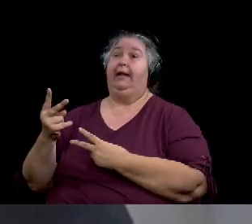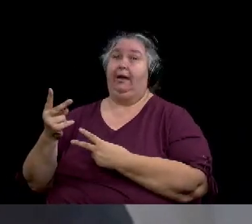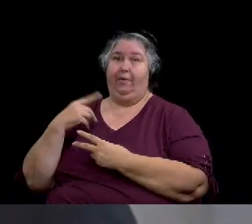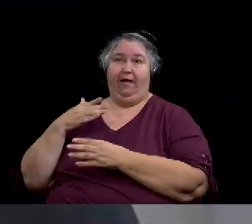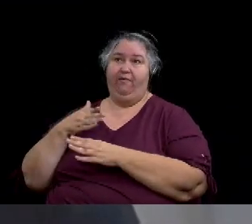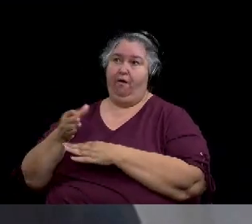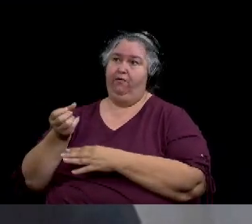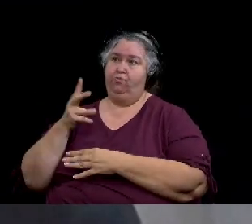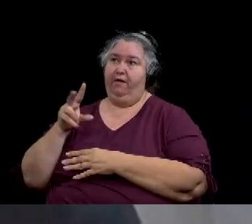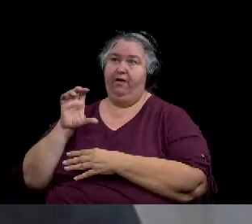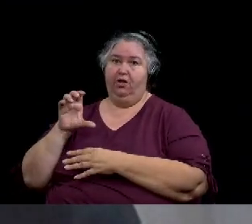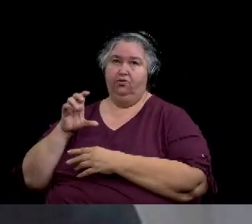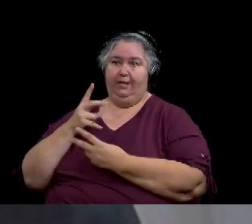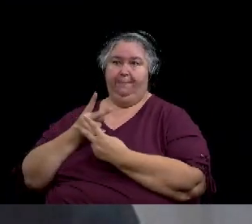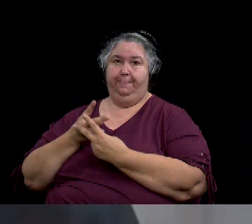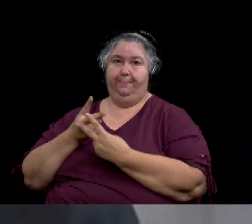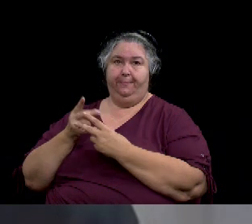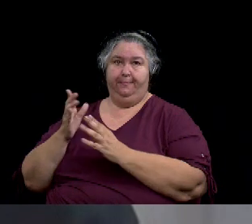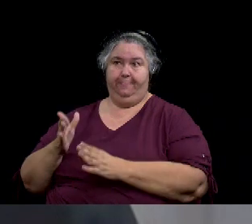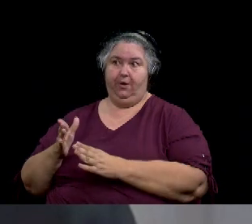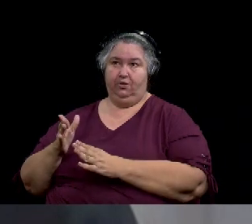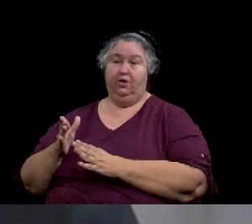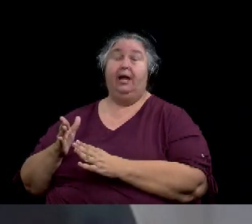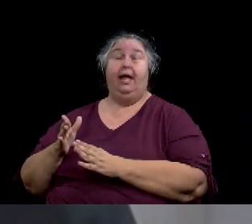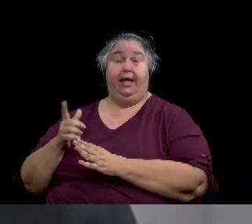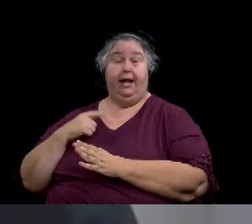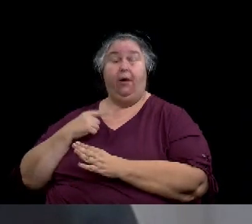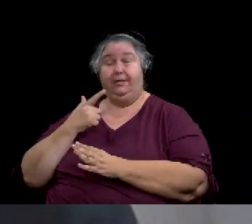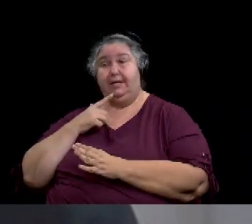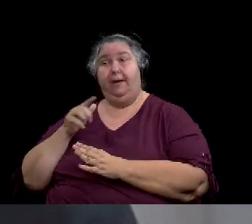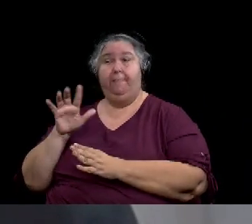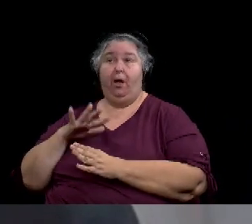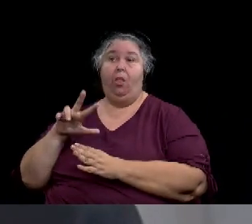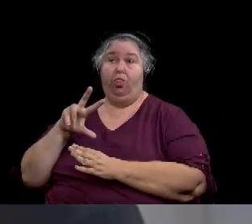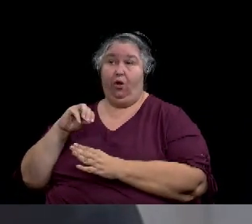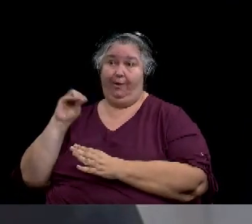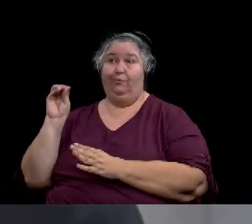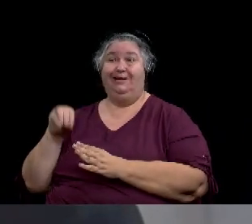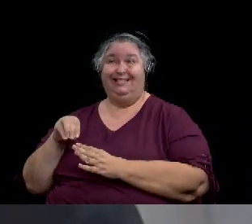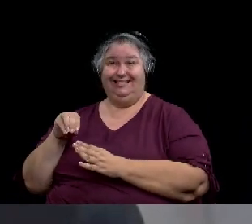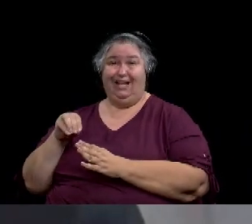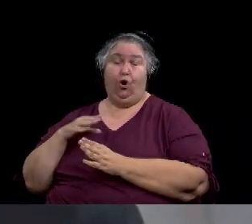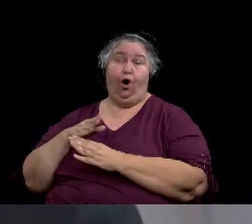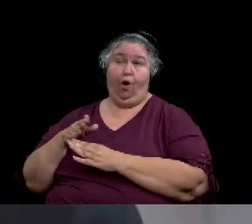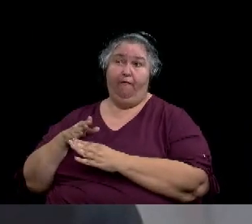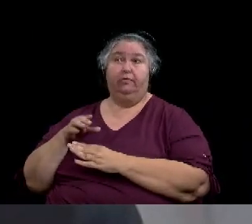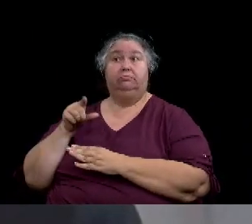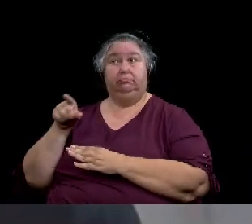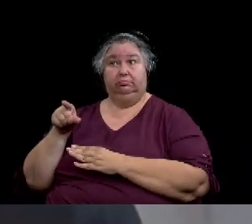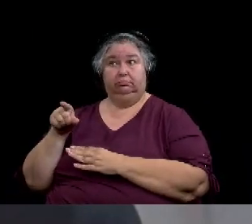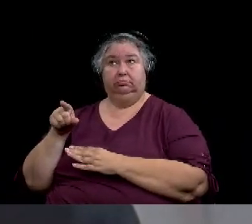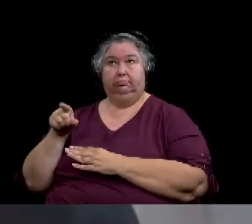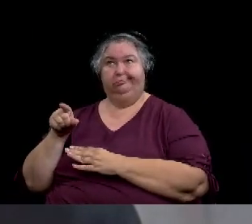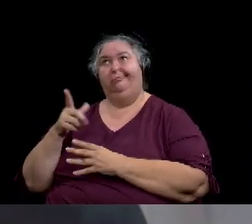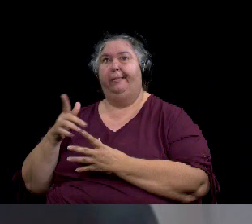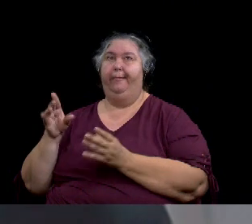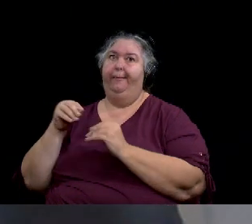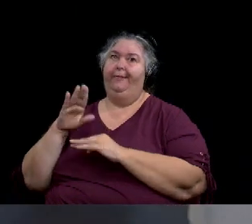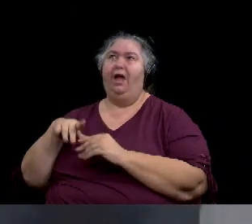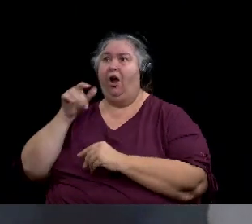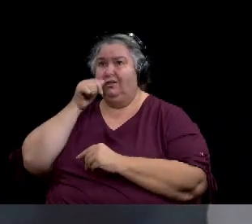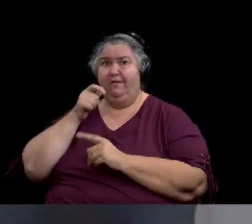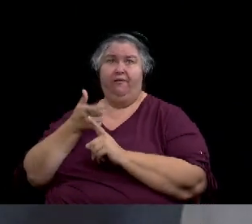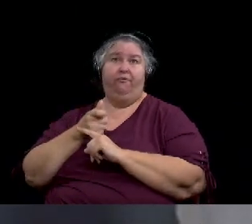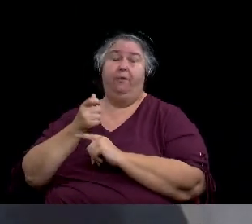1,200 inmates in our jail, and I would venture to say that over 30% of them are, and probably well over that, are suffering from